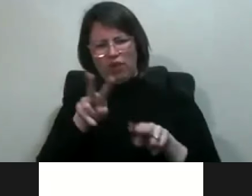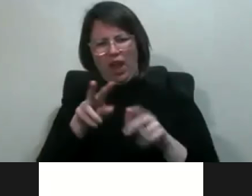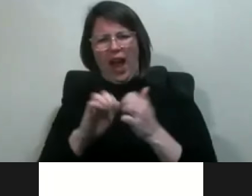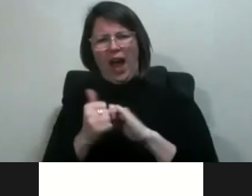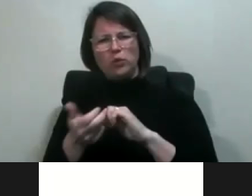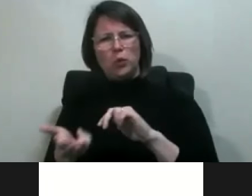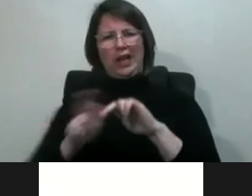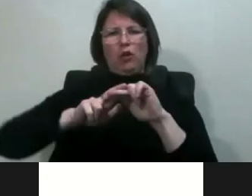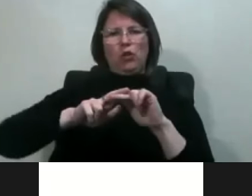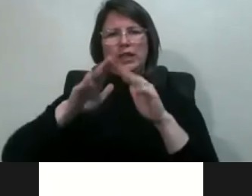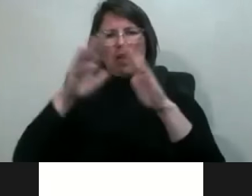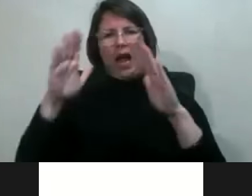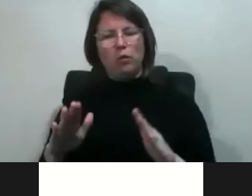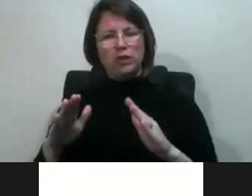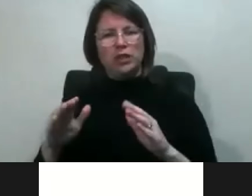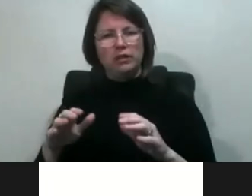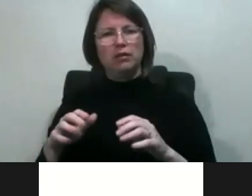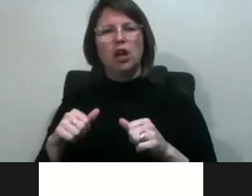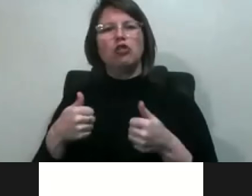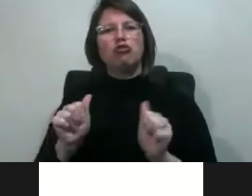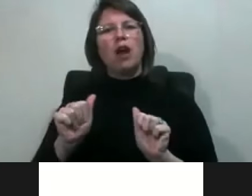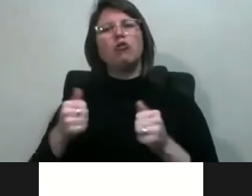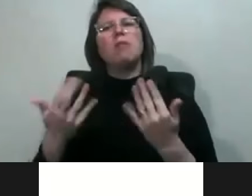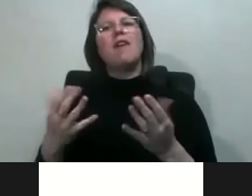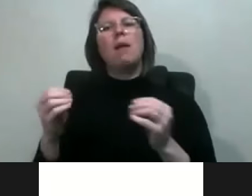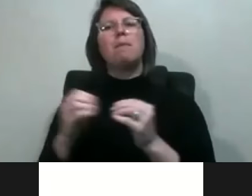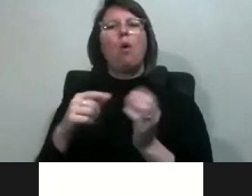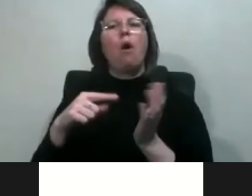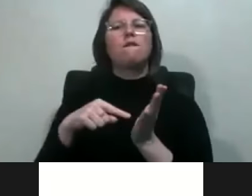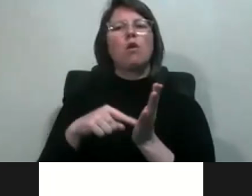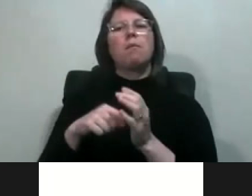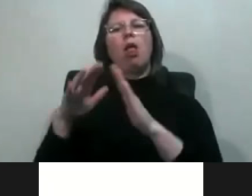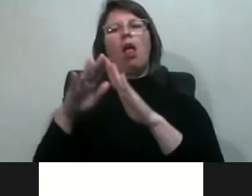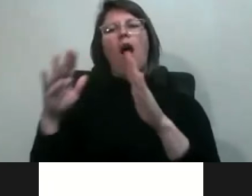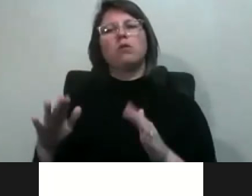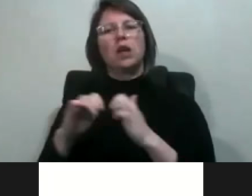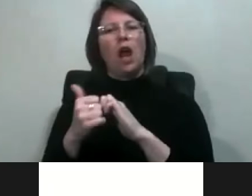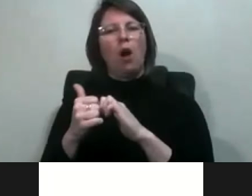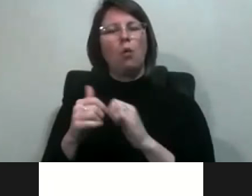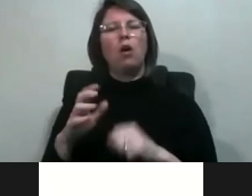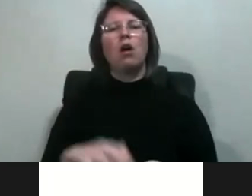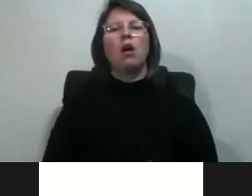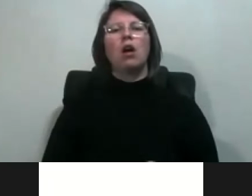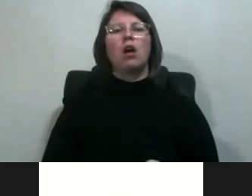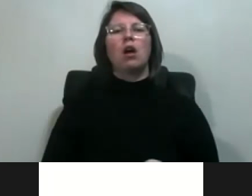housing and try to provide more affordable housing. And when service is